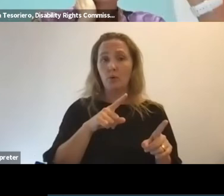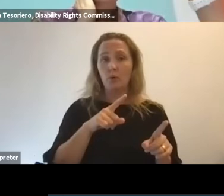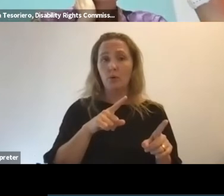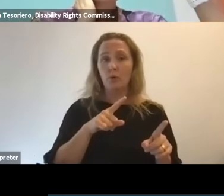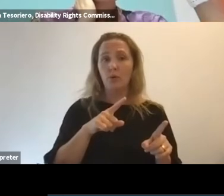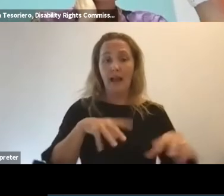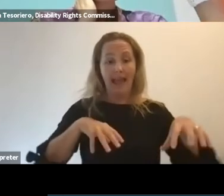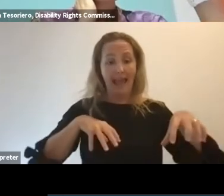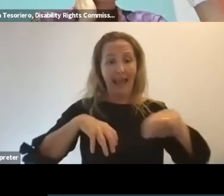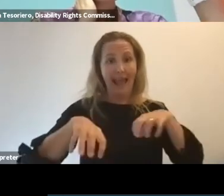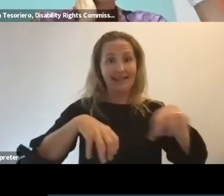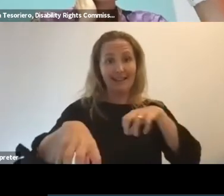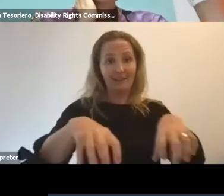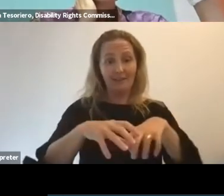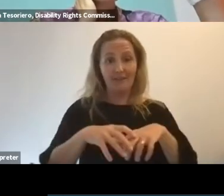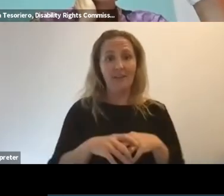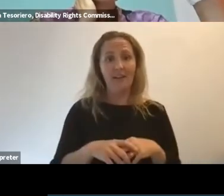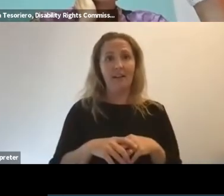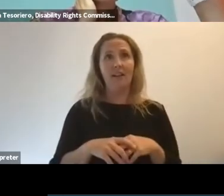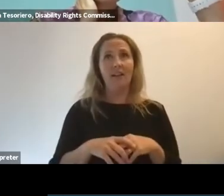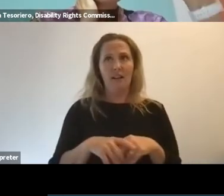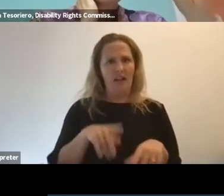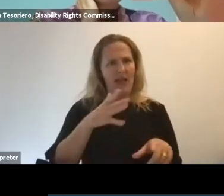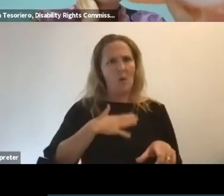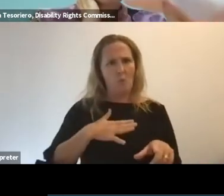quite active. So they are really active and they want to get